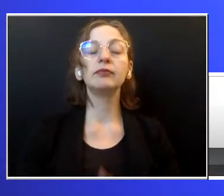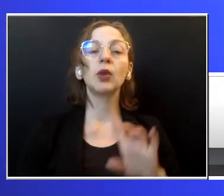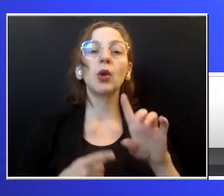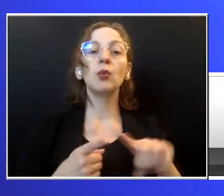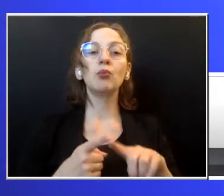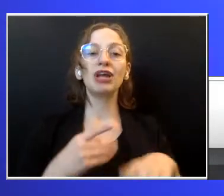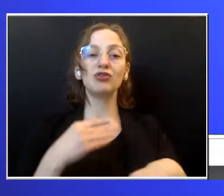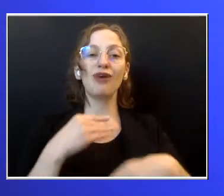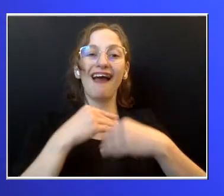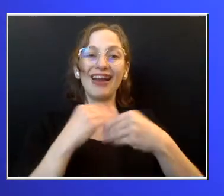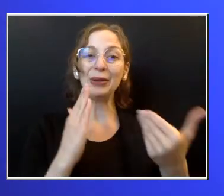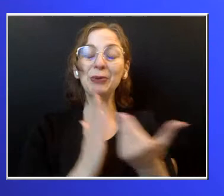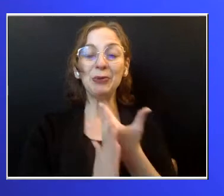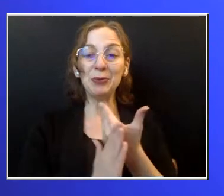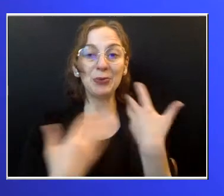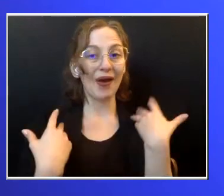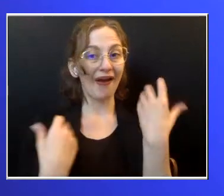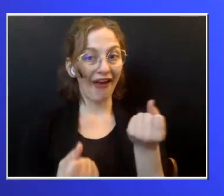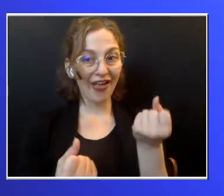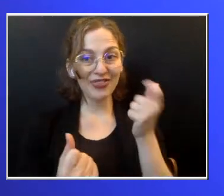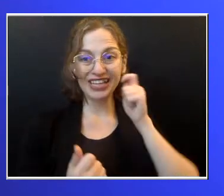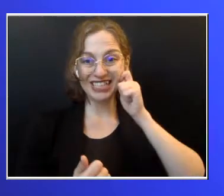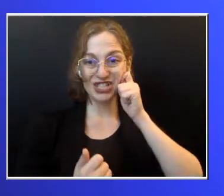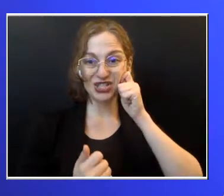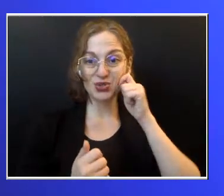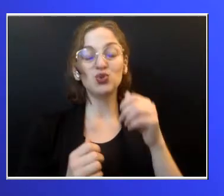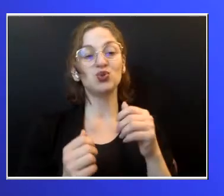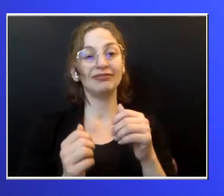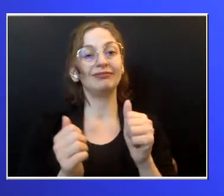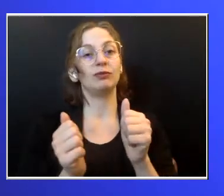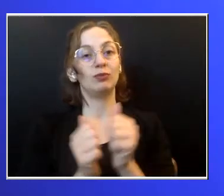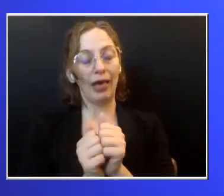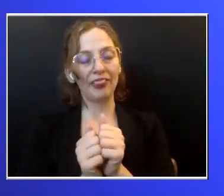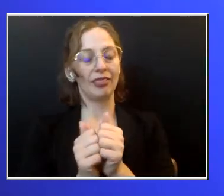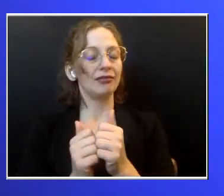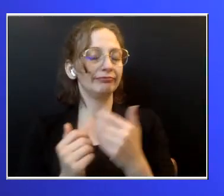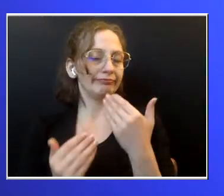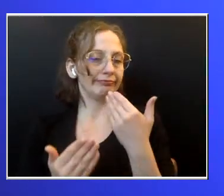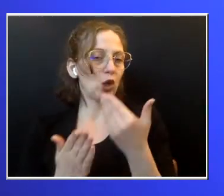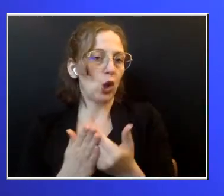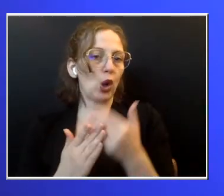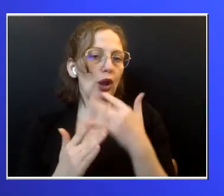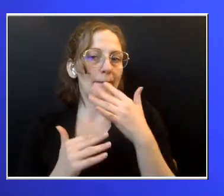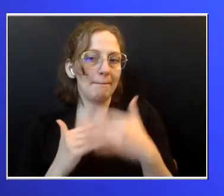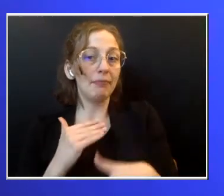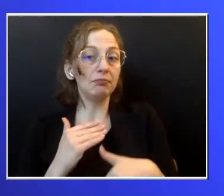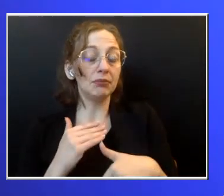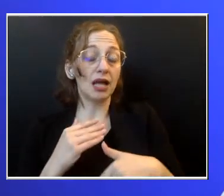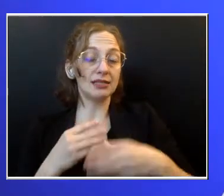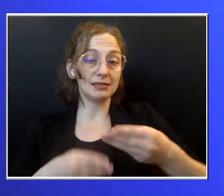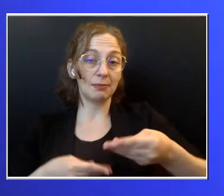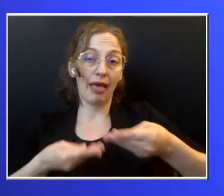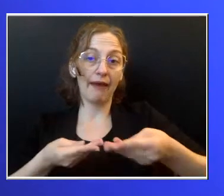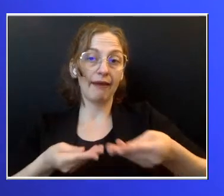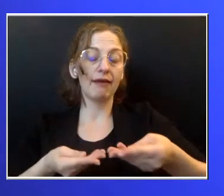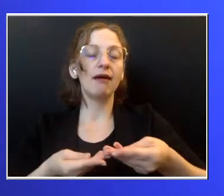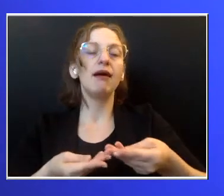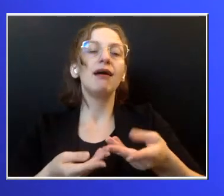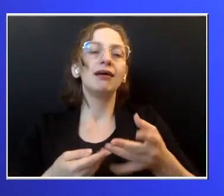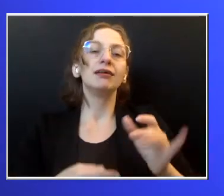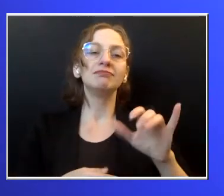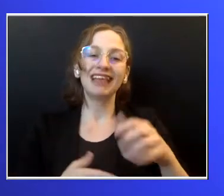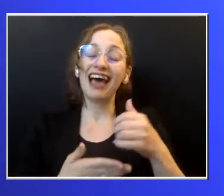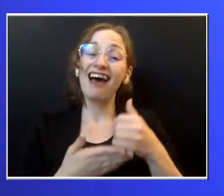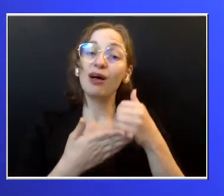blood supplies, especially the autologous reconstructions, that can actually help improve it. And then we've got one of the